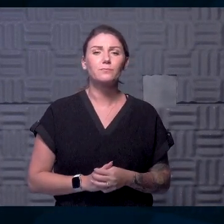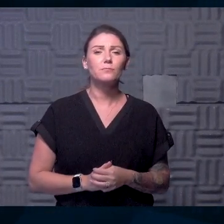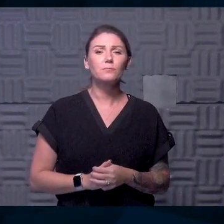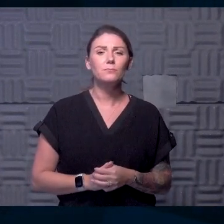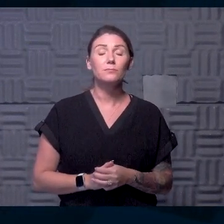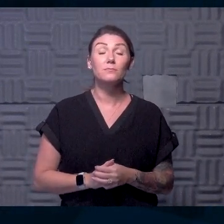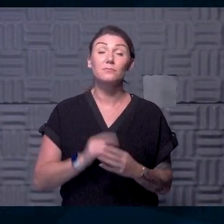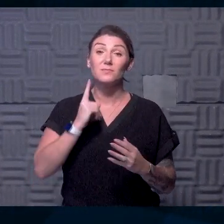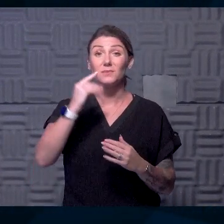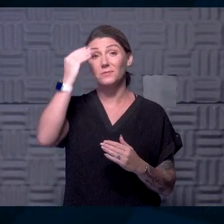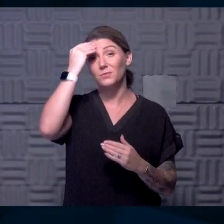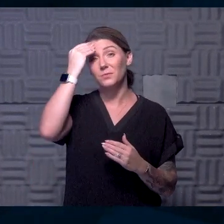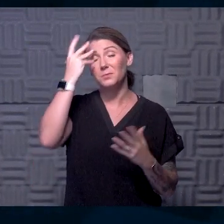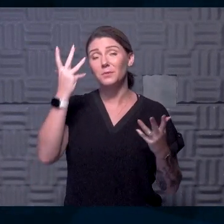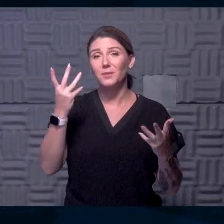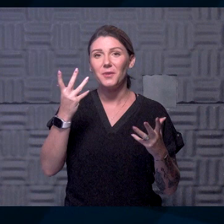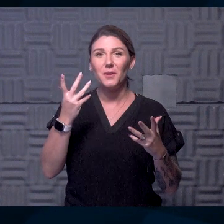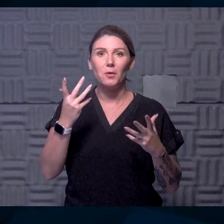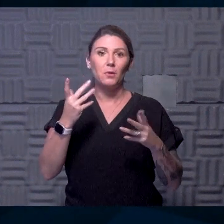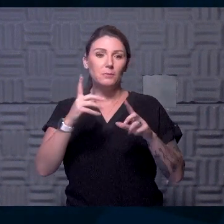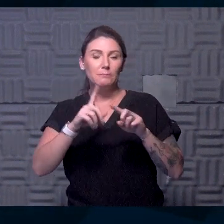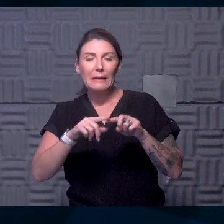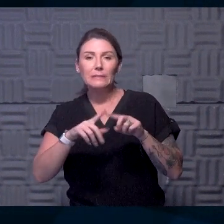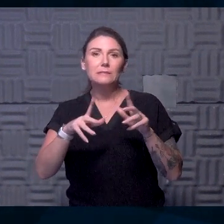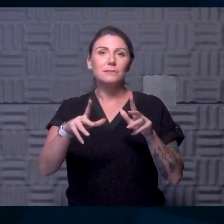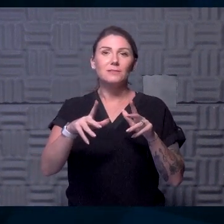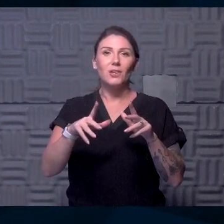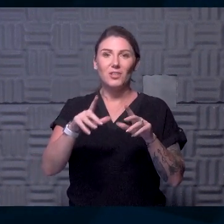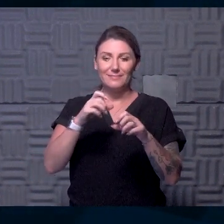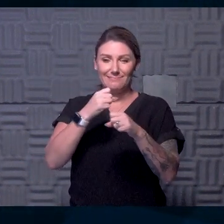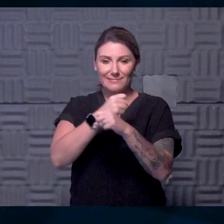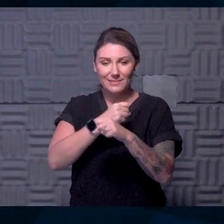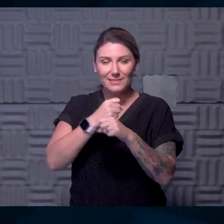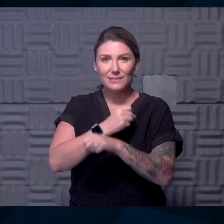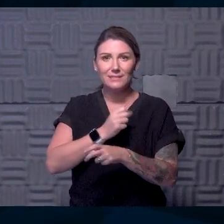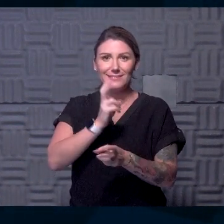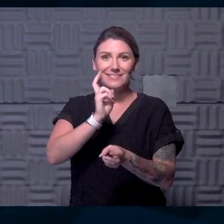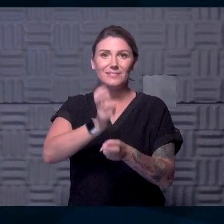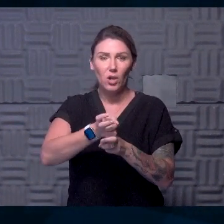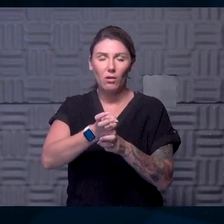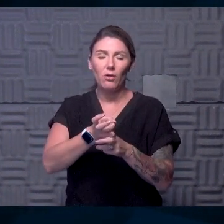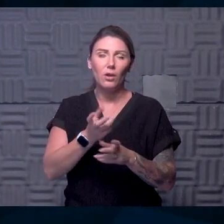Well, you know, just like based on statistics, it is very hard for us to